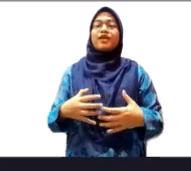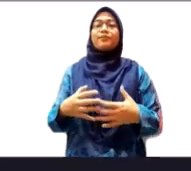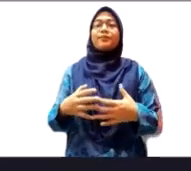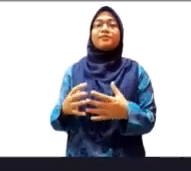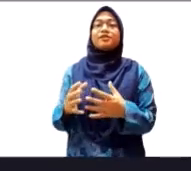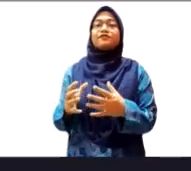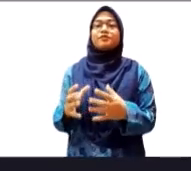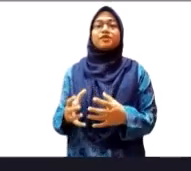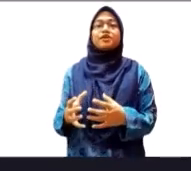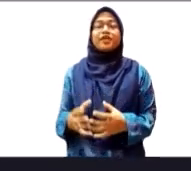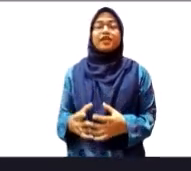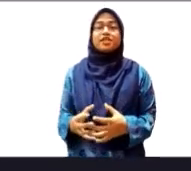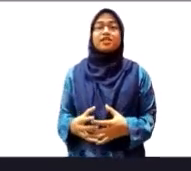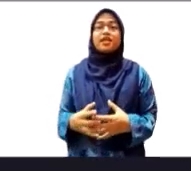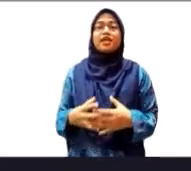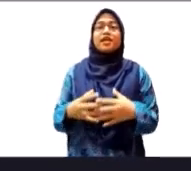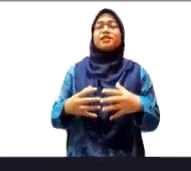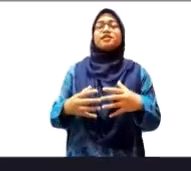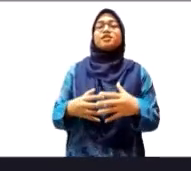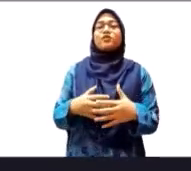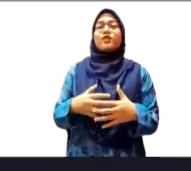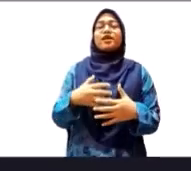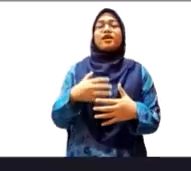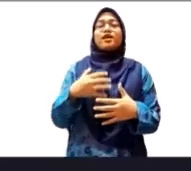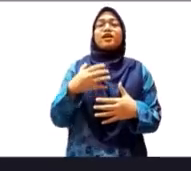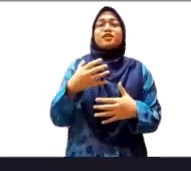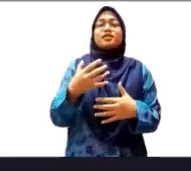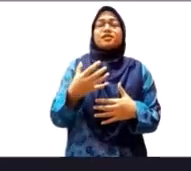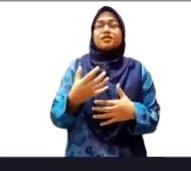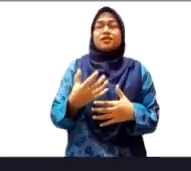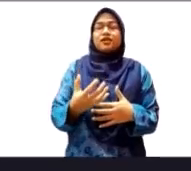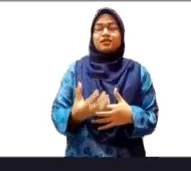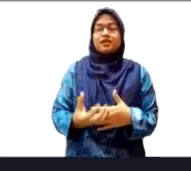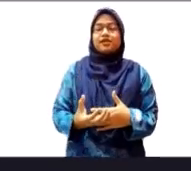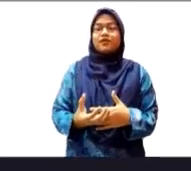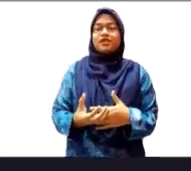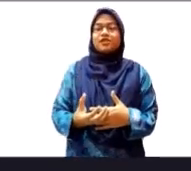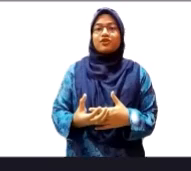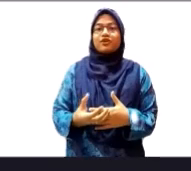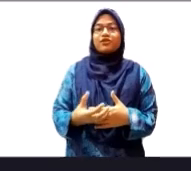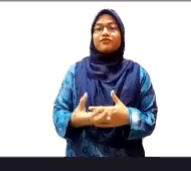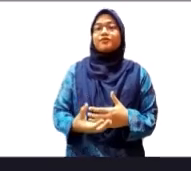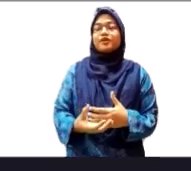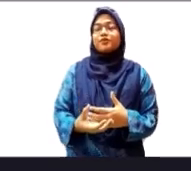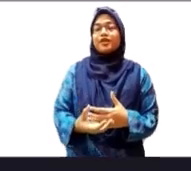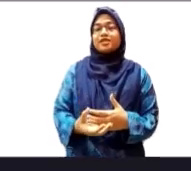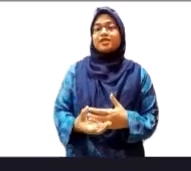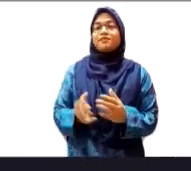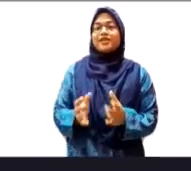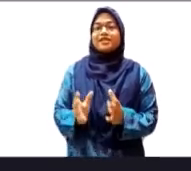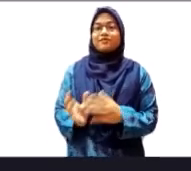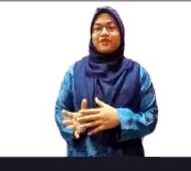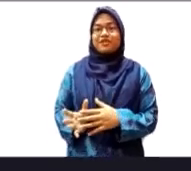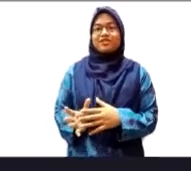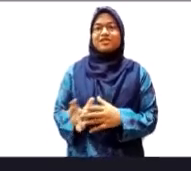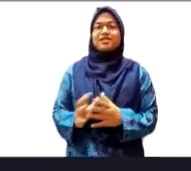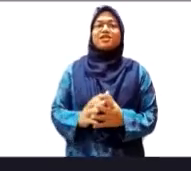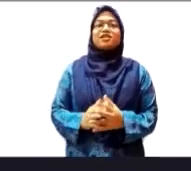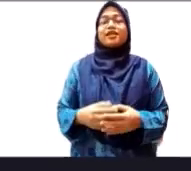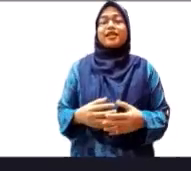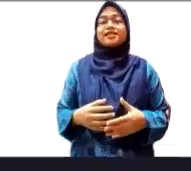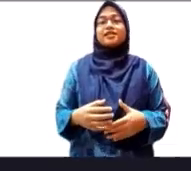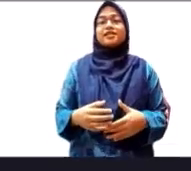them to make minimal verbal communication. This is where sign language or non-verbal communication plays its